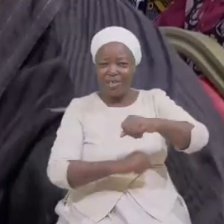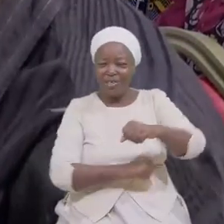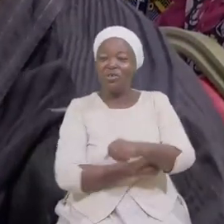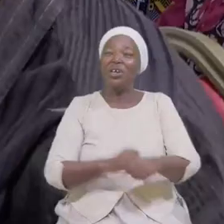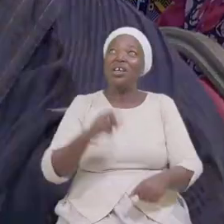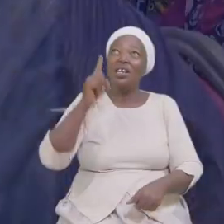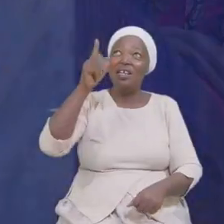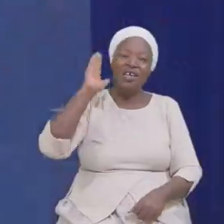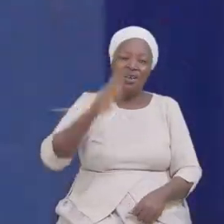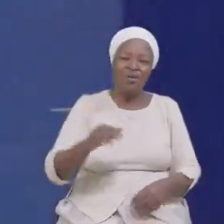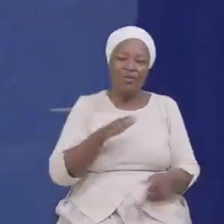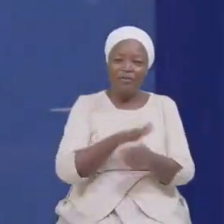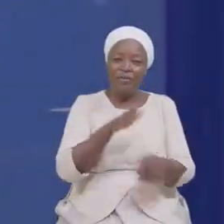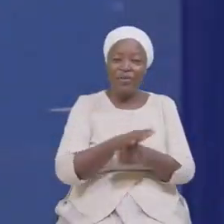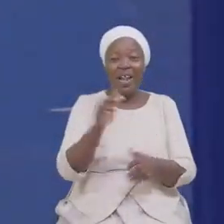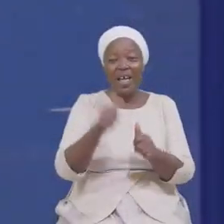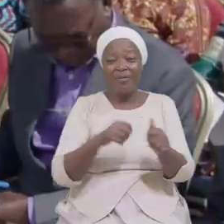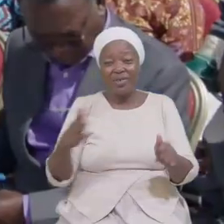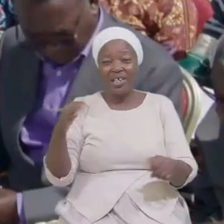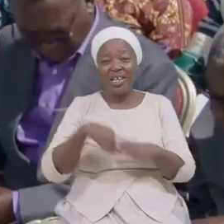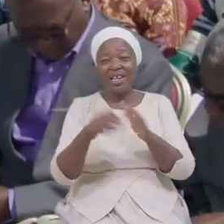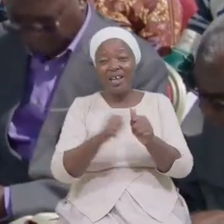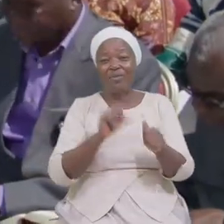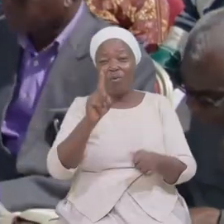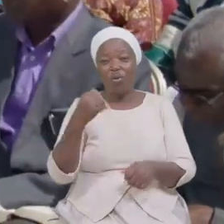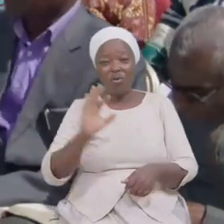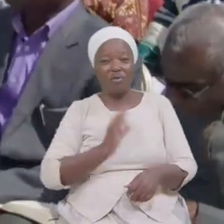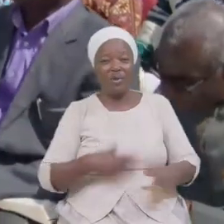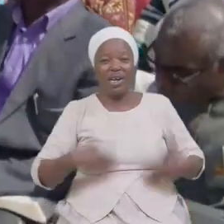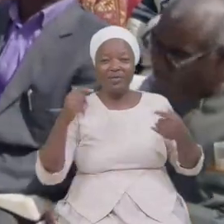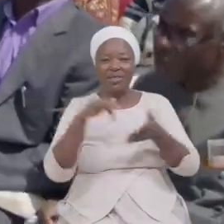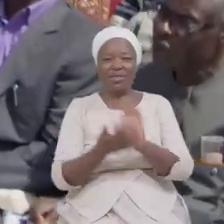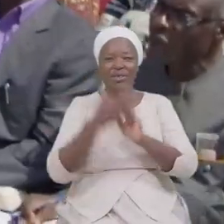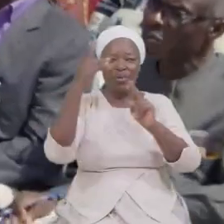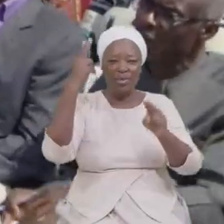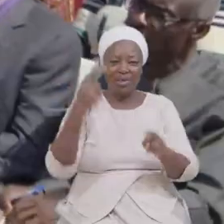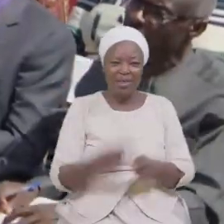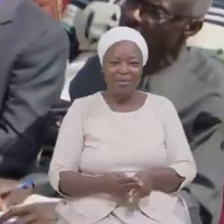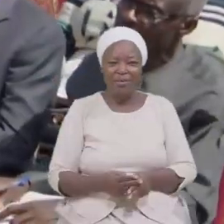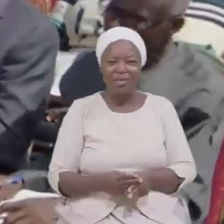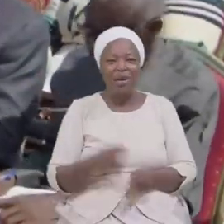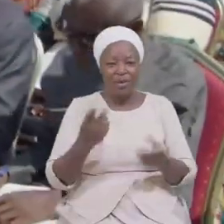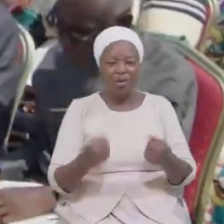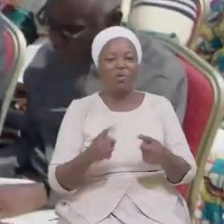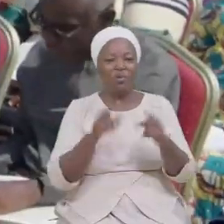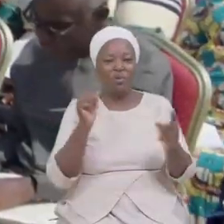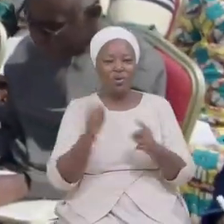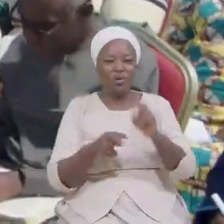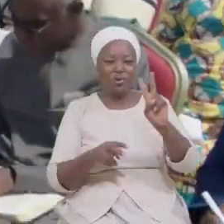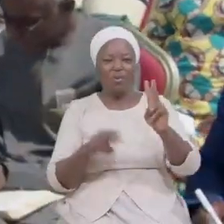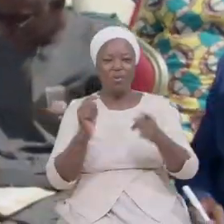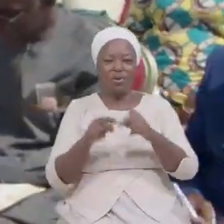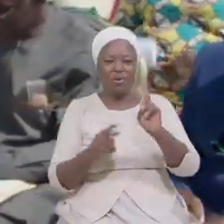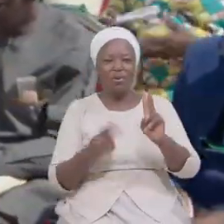fulfill everything in every one of our lives in Jesus' name. We're coming to point number two now.